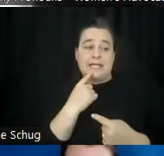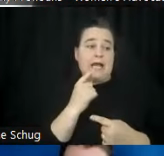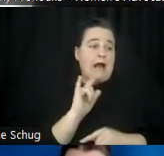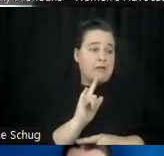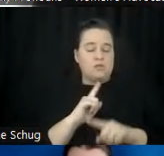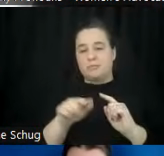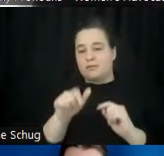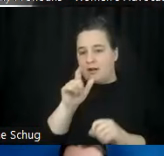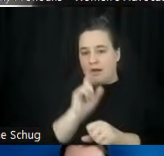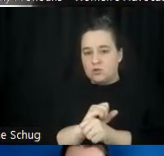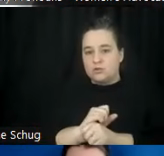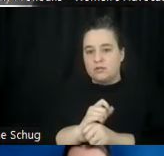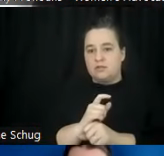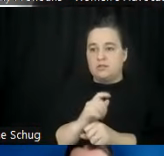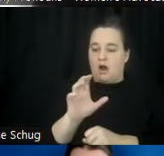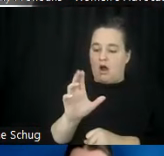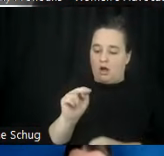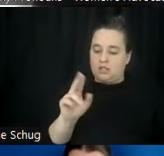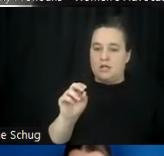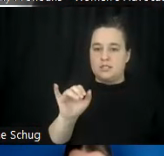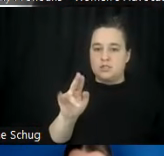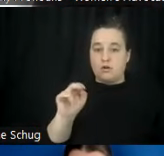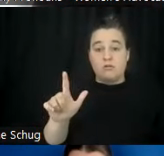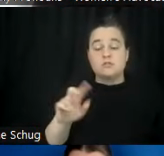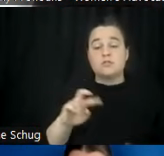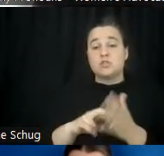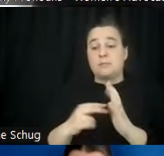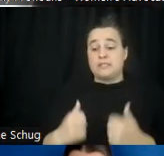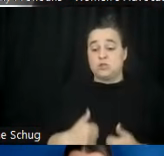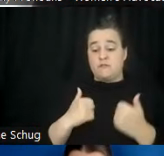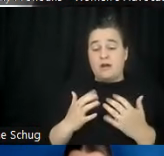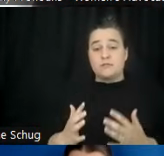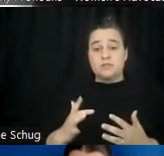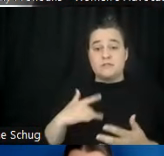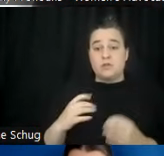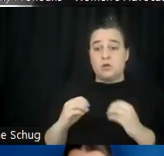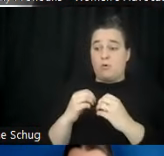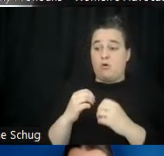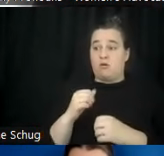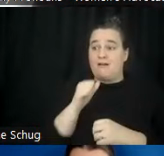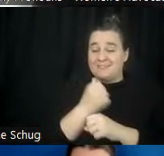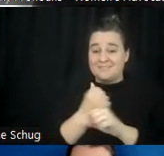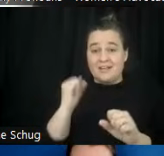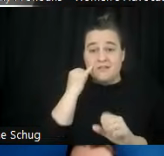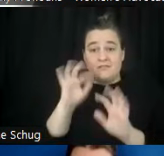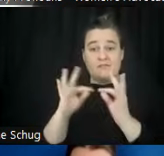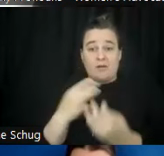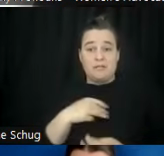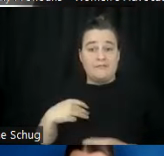unconditionally. And so there may be survivors who are more afraid for their safety if a family member were to find out that they